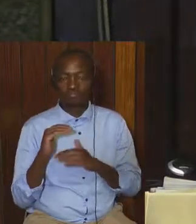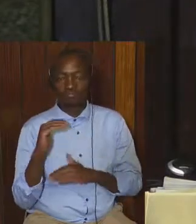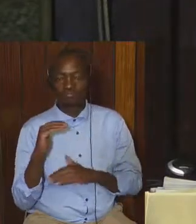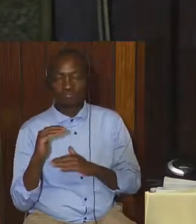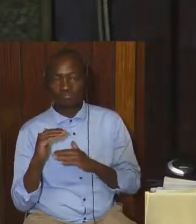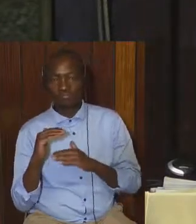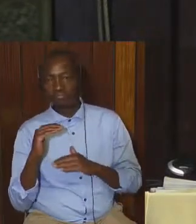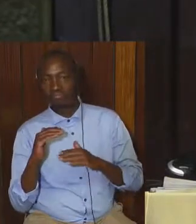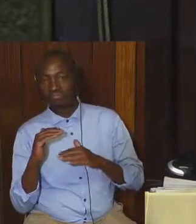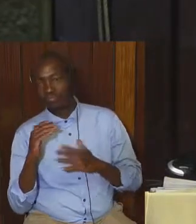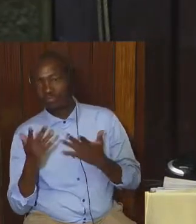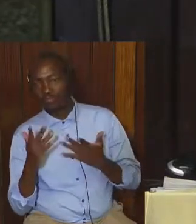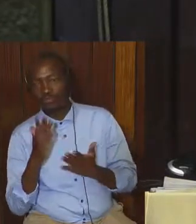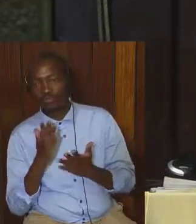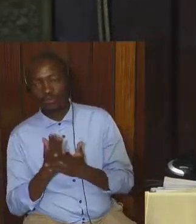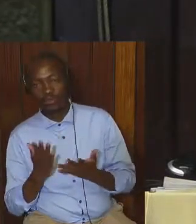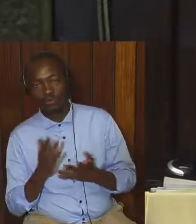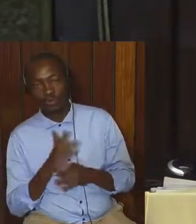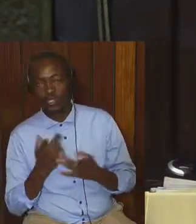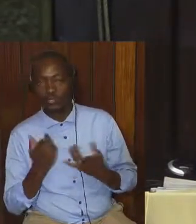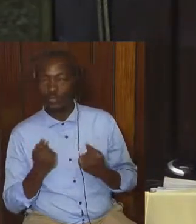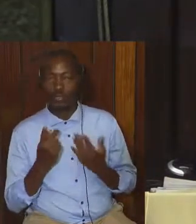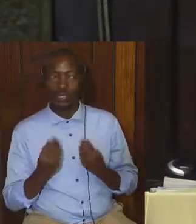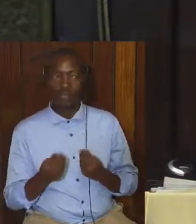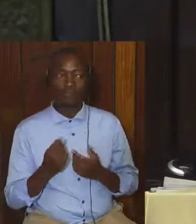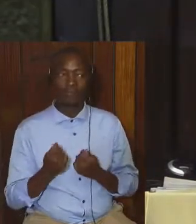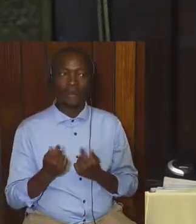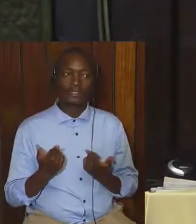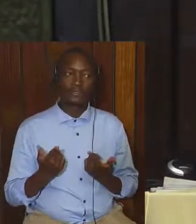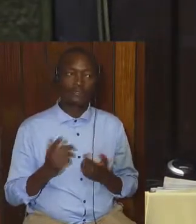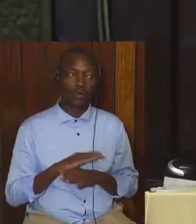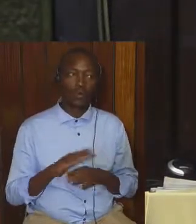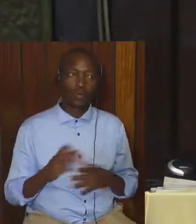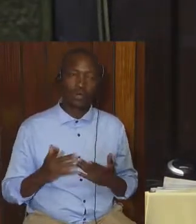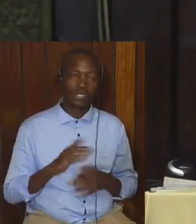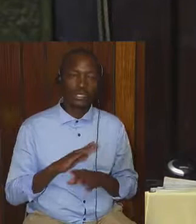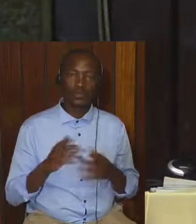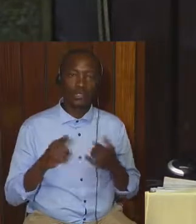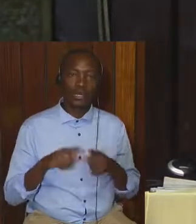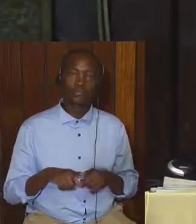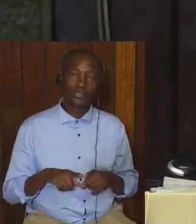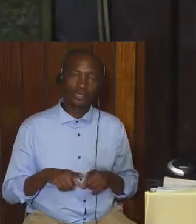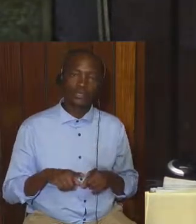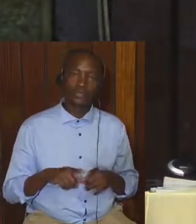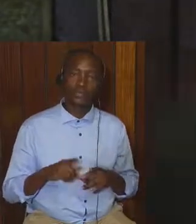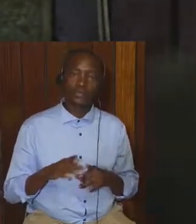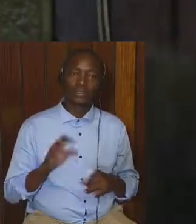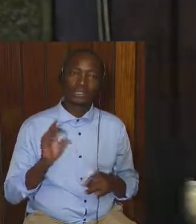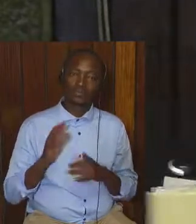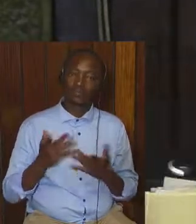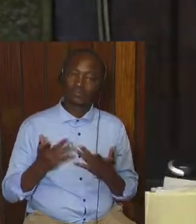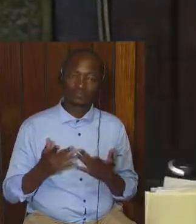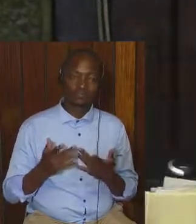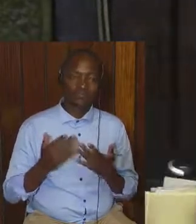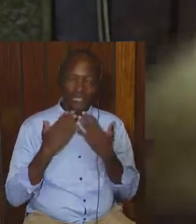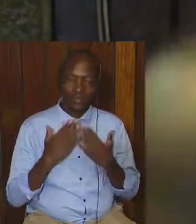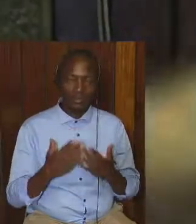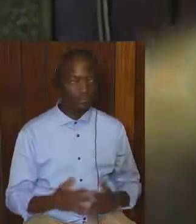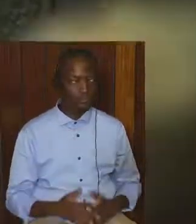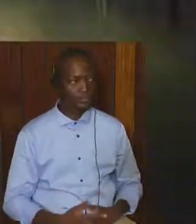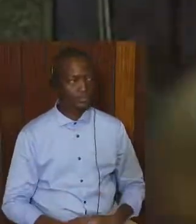them, they do not have money, or they do not agree that they are owed that particular amount of money? Thank